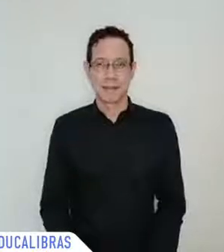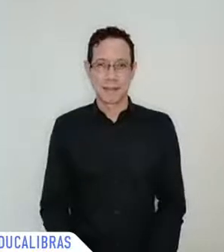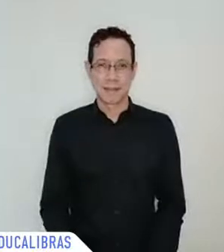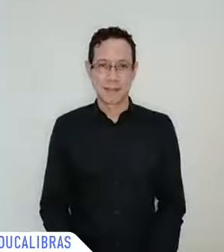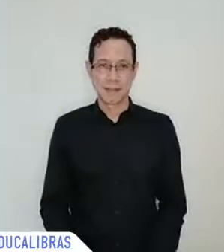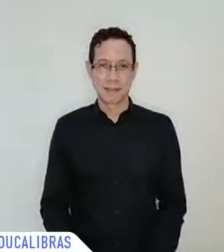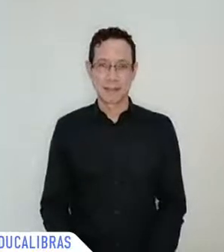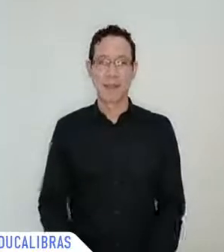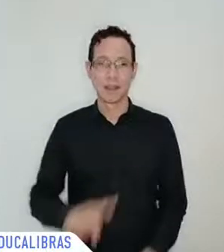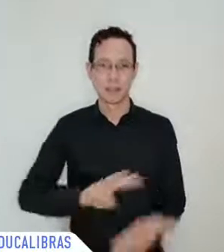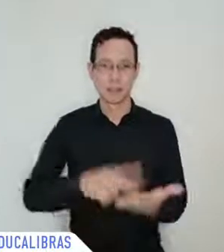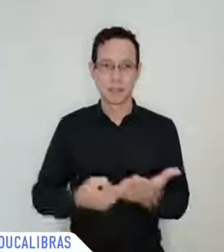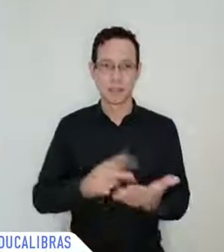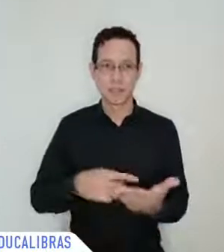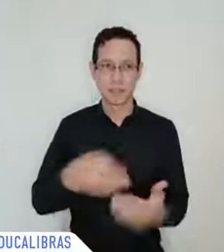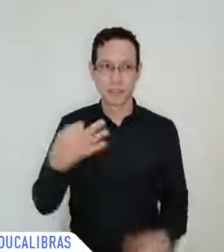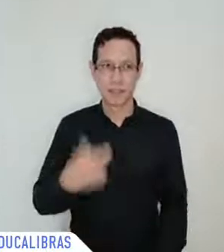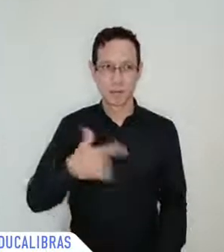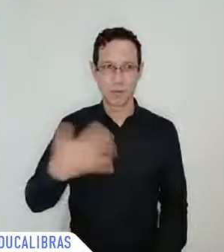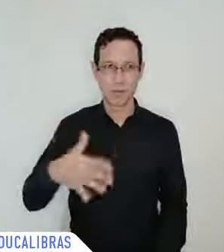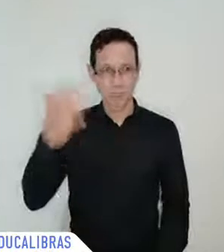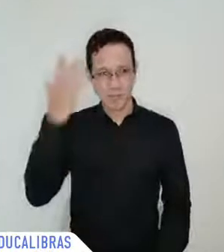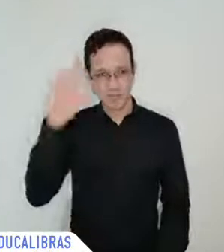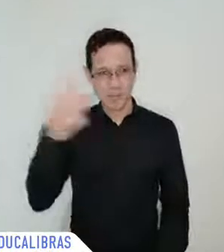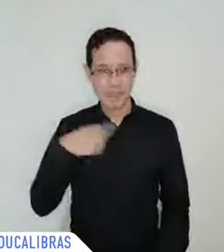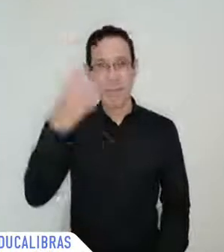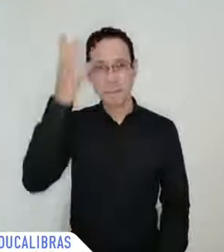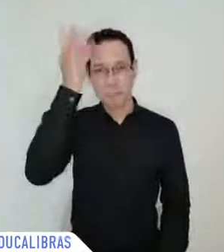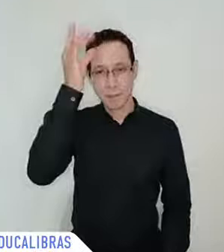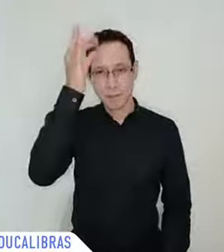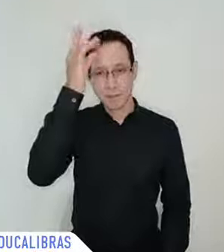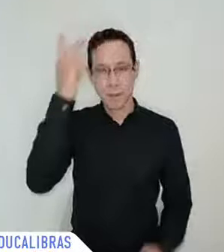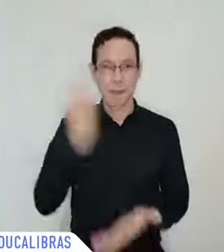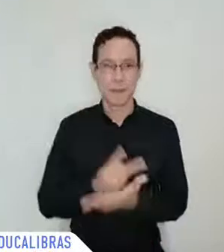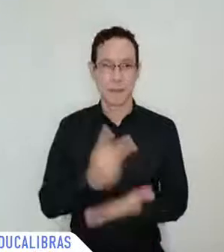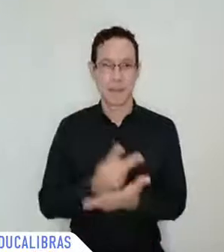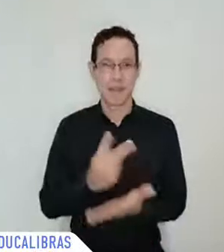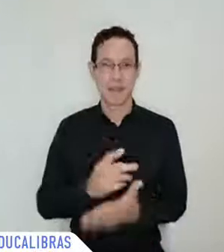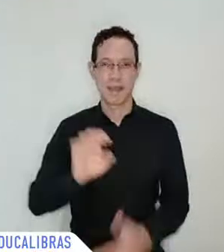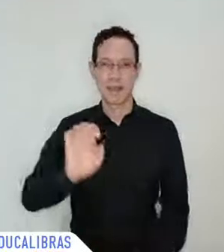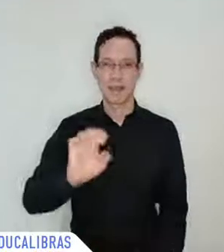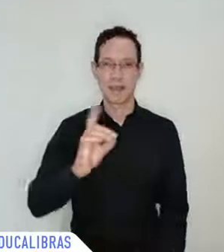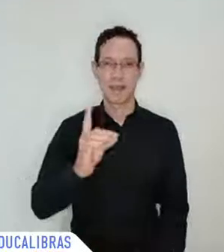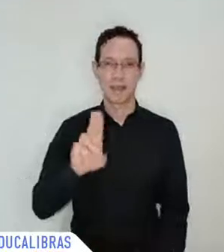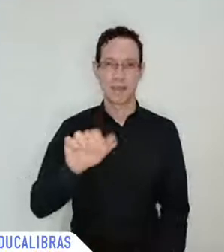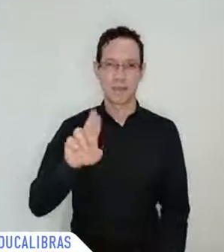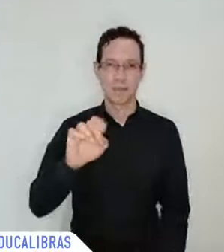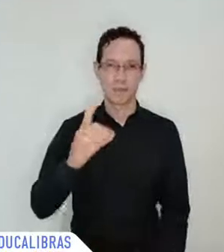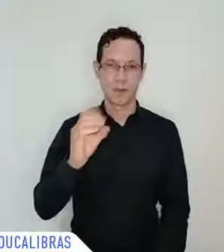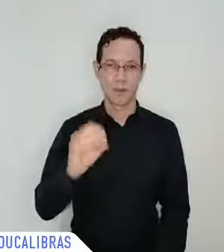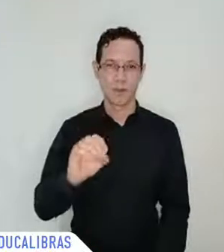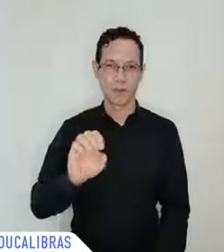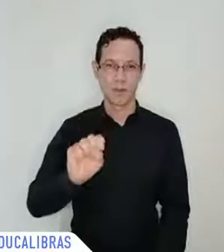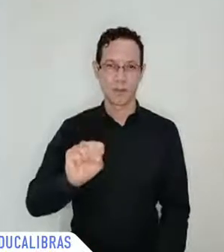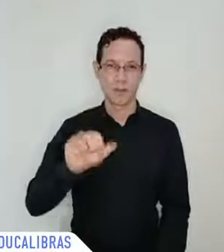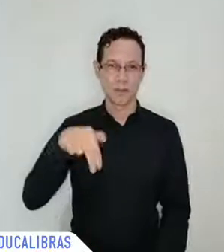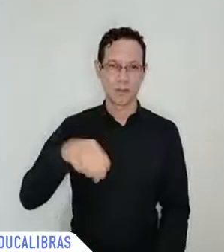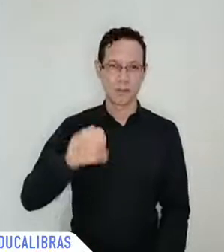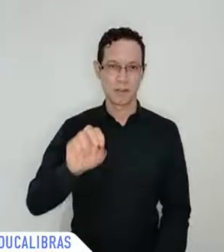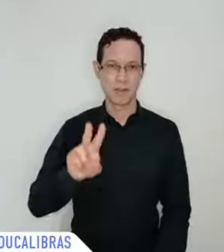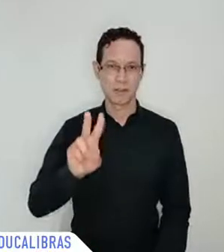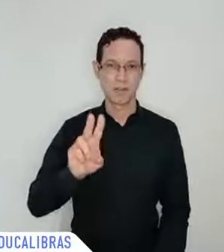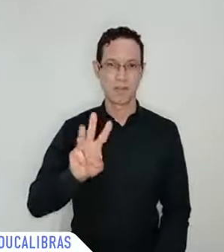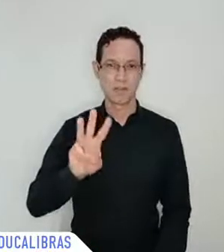I would like to, I don't know what would be the perfect translation, but would be